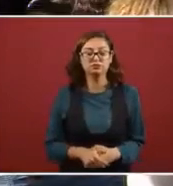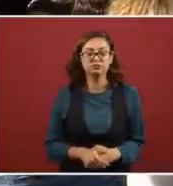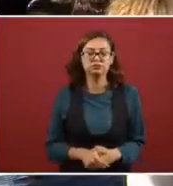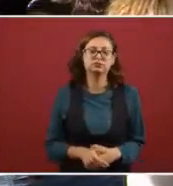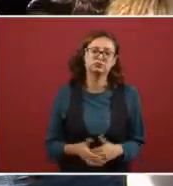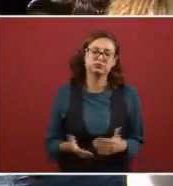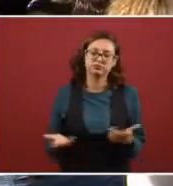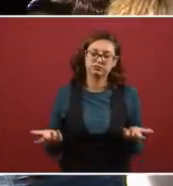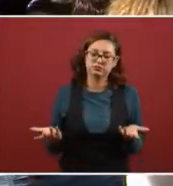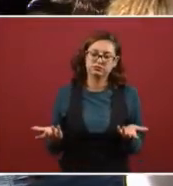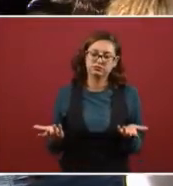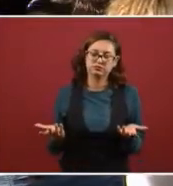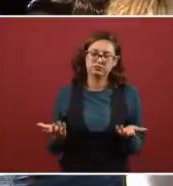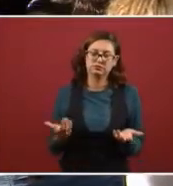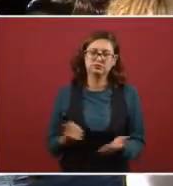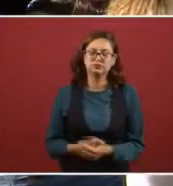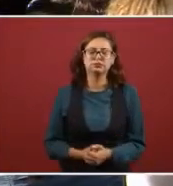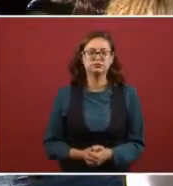Entonces,